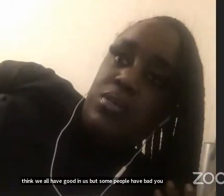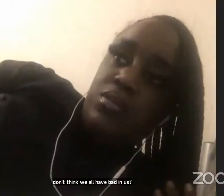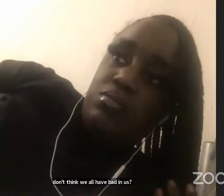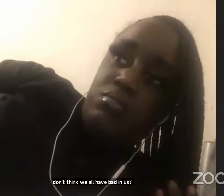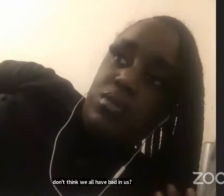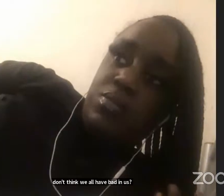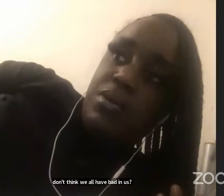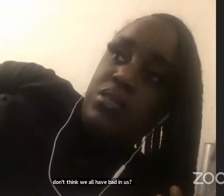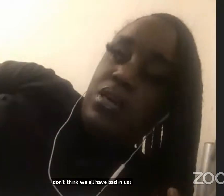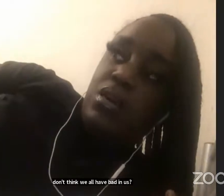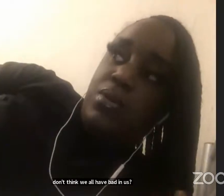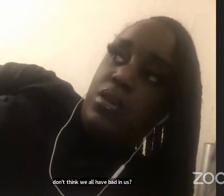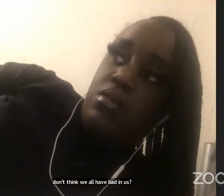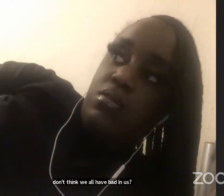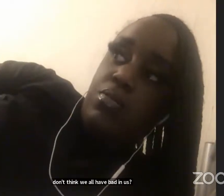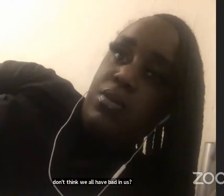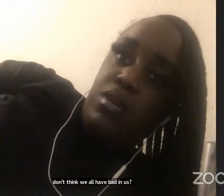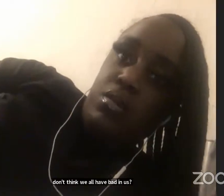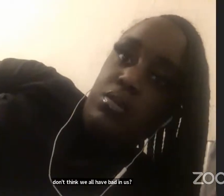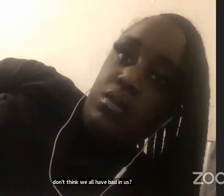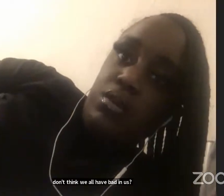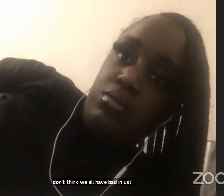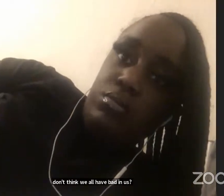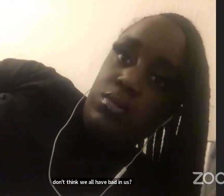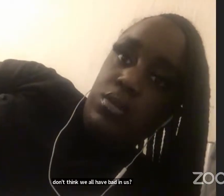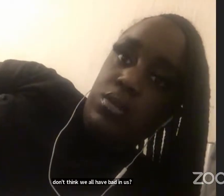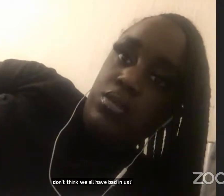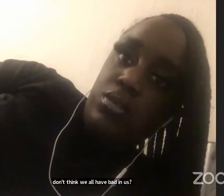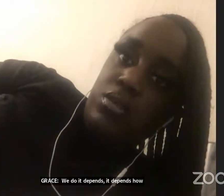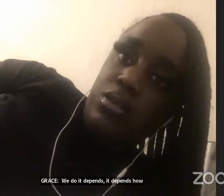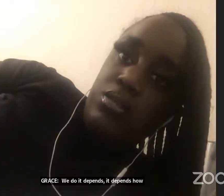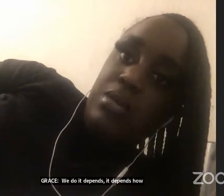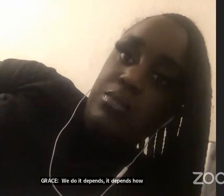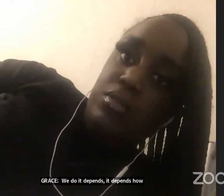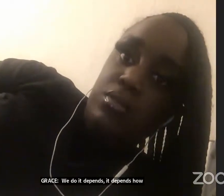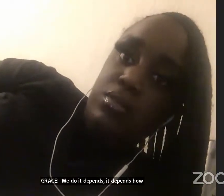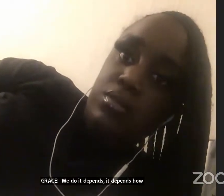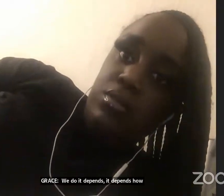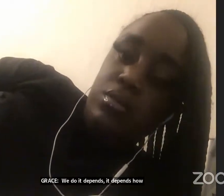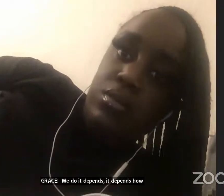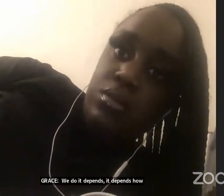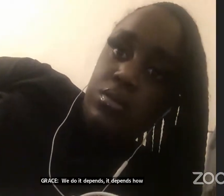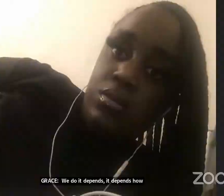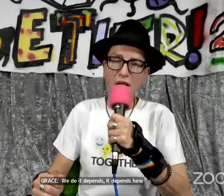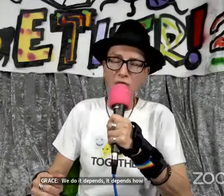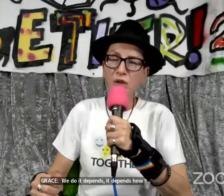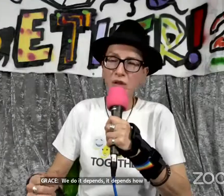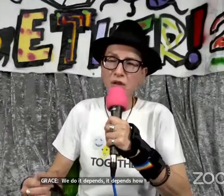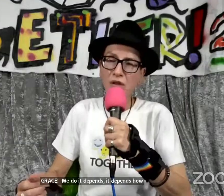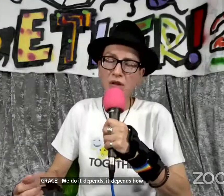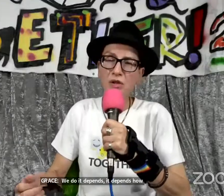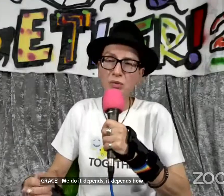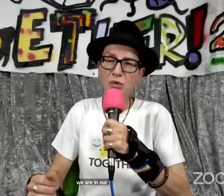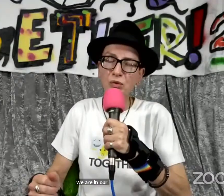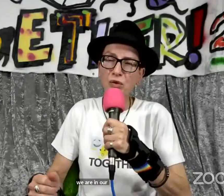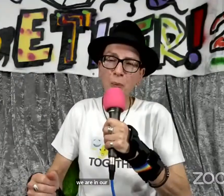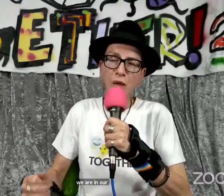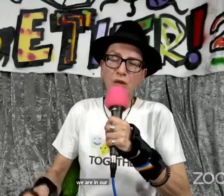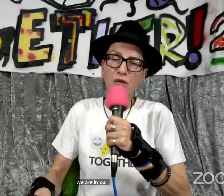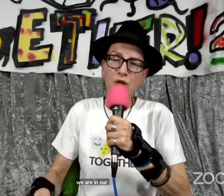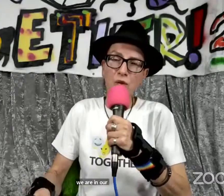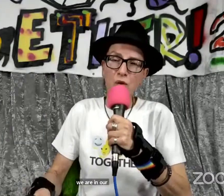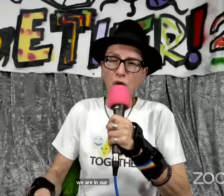It depends. It depends how we are in our times. And that really came